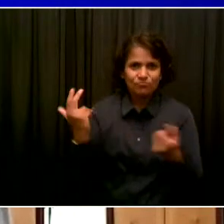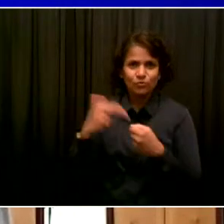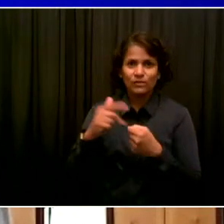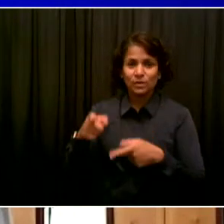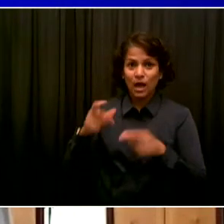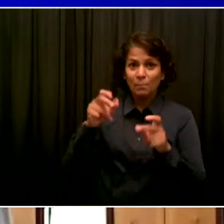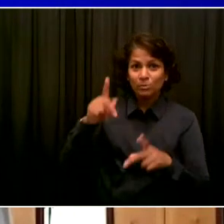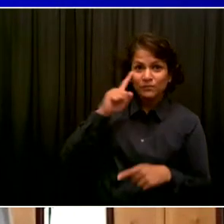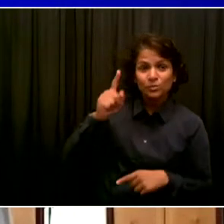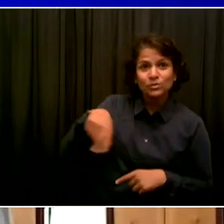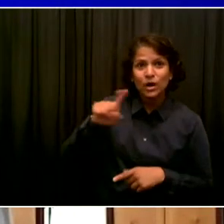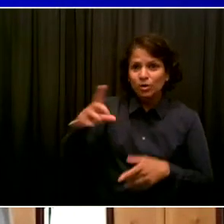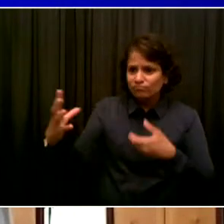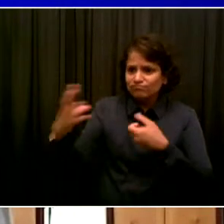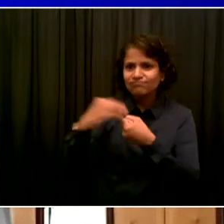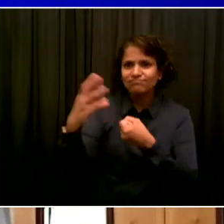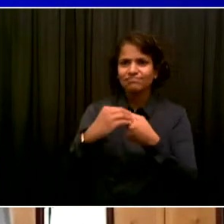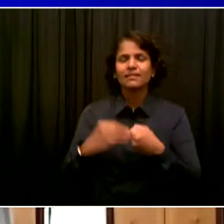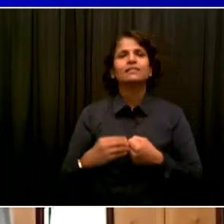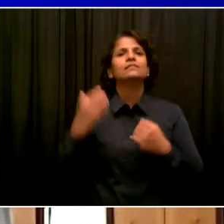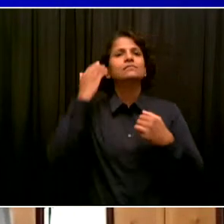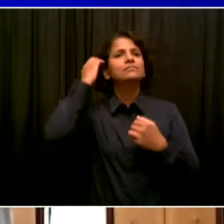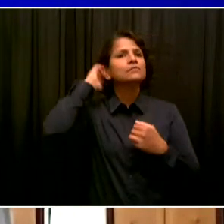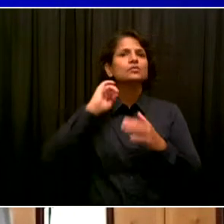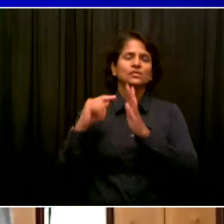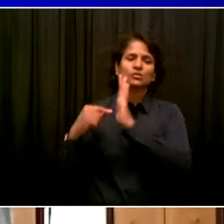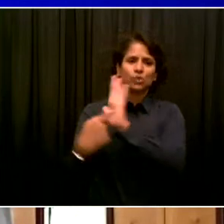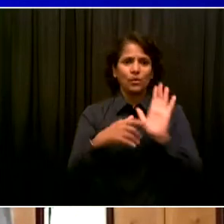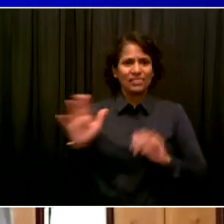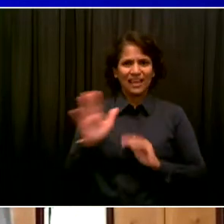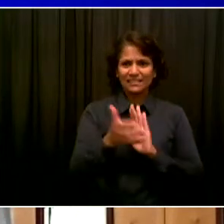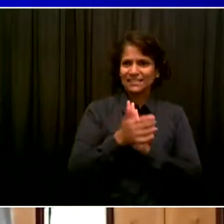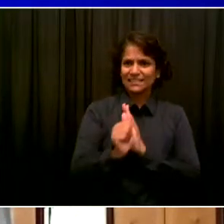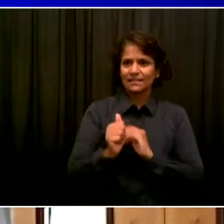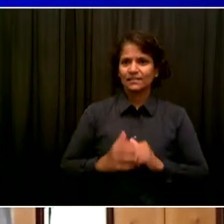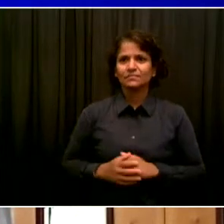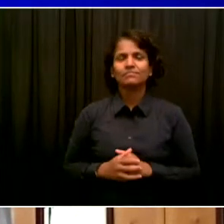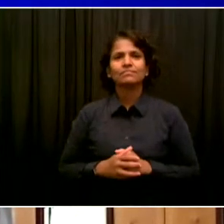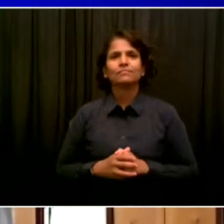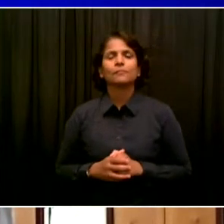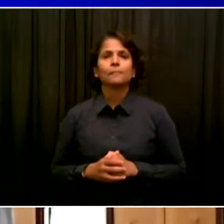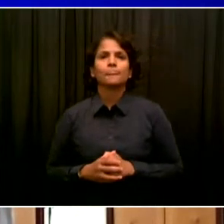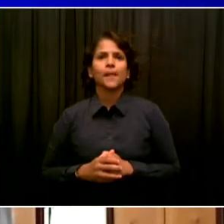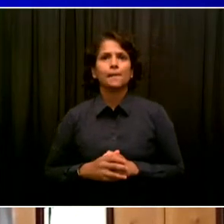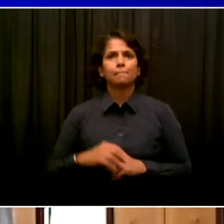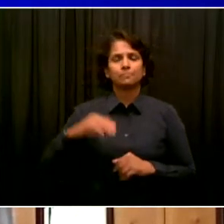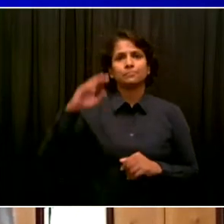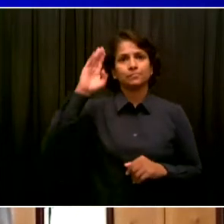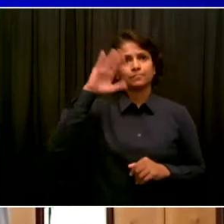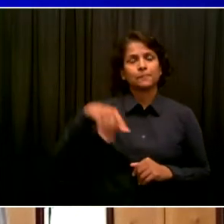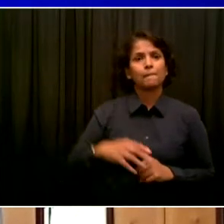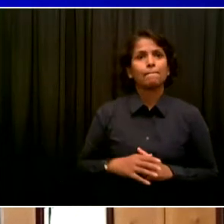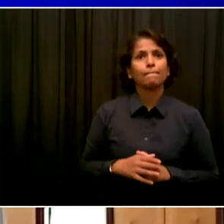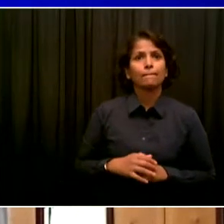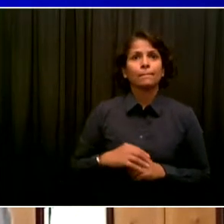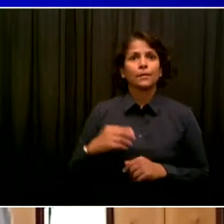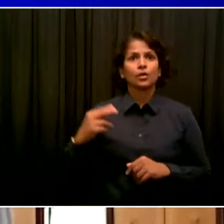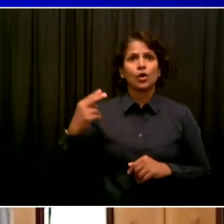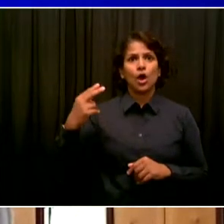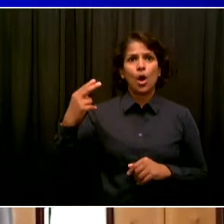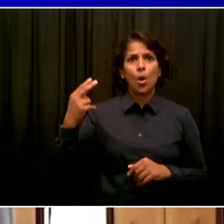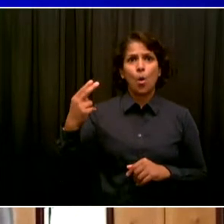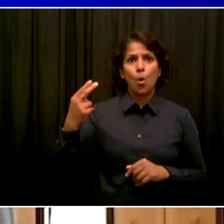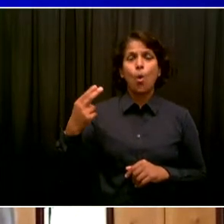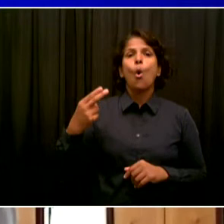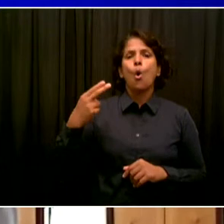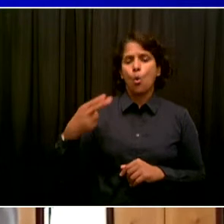are in the Bronx for the homecoming concert, the hip hop concert, saw your extraordinary freestyling skills. I